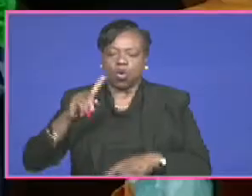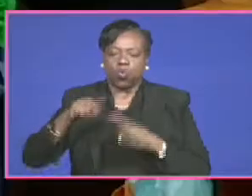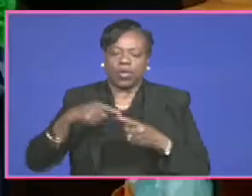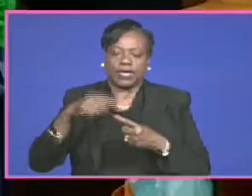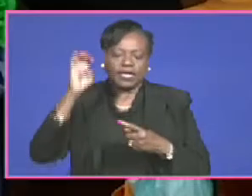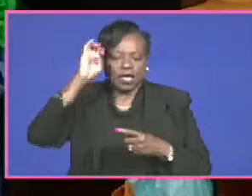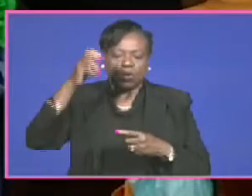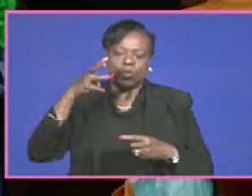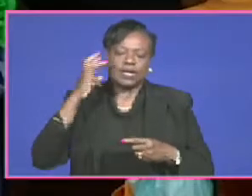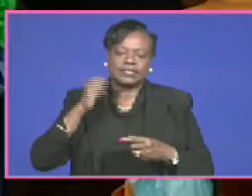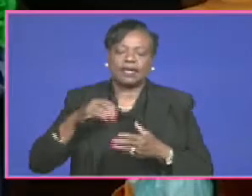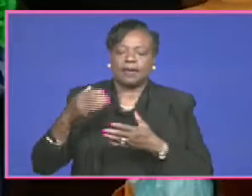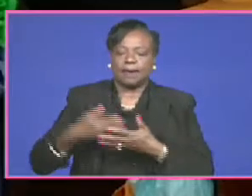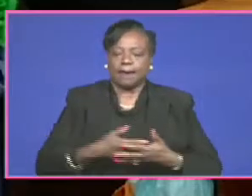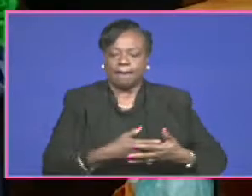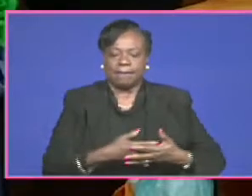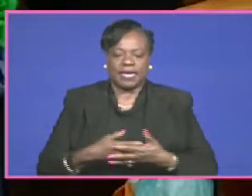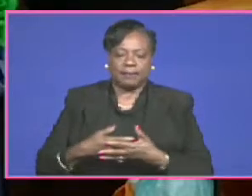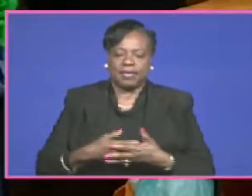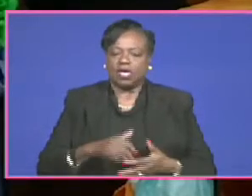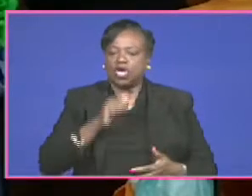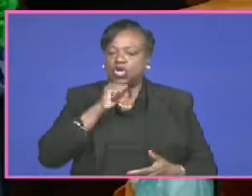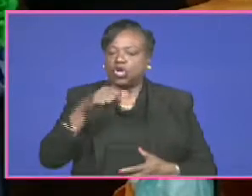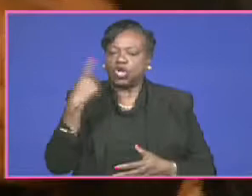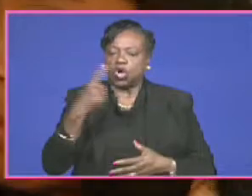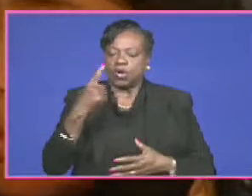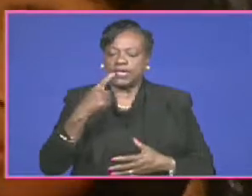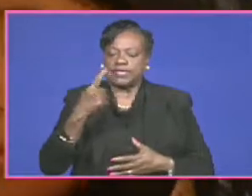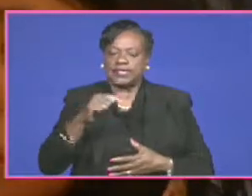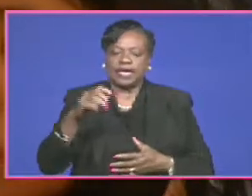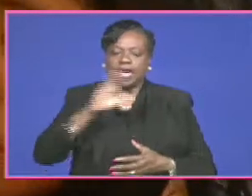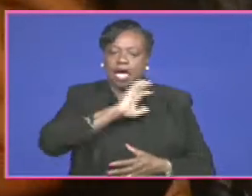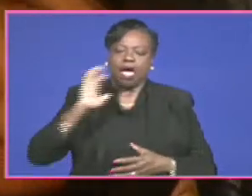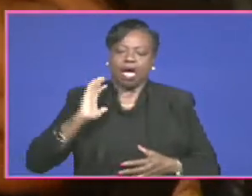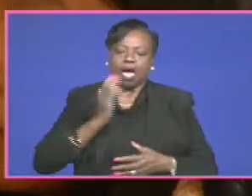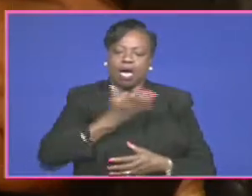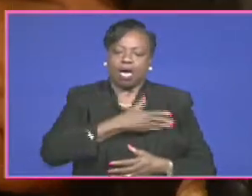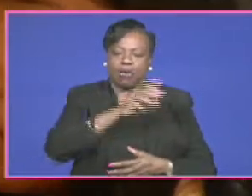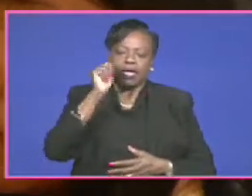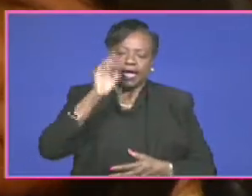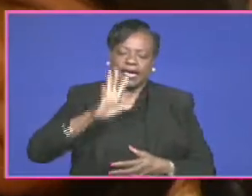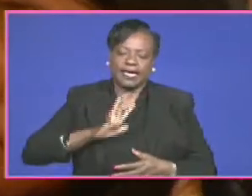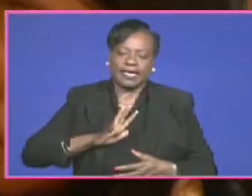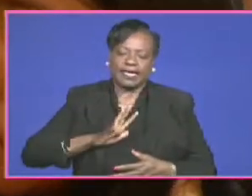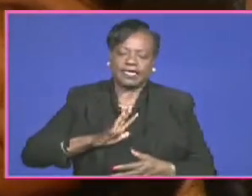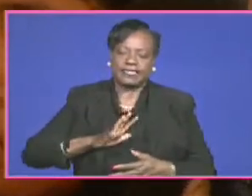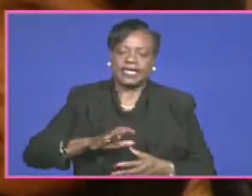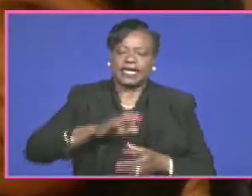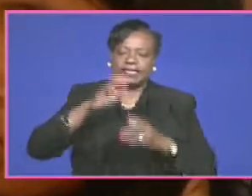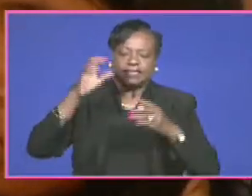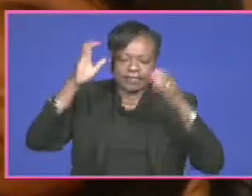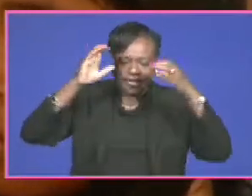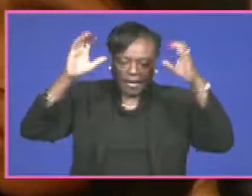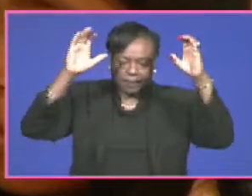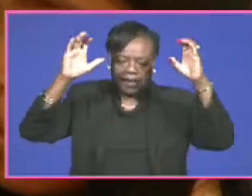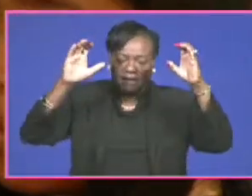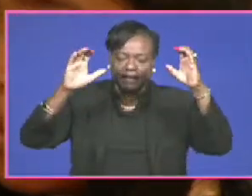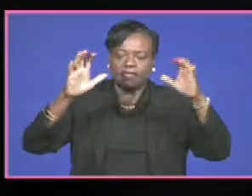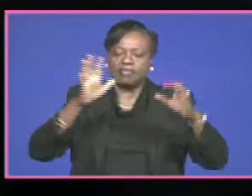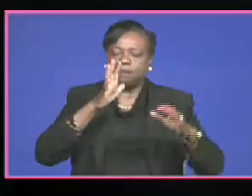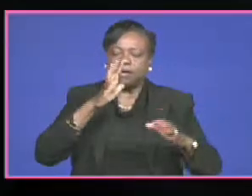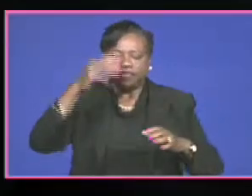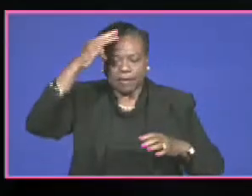infant. Not only did Our Lady celebrate the Mother of Mary on Sunday, but the family unit as well. Archbishop of the